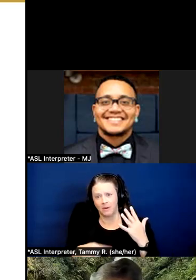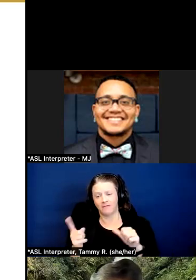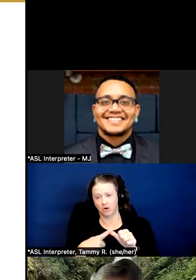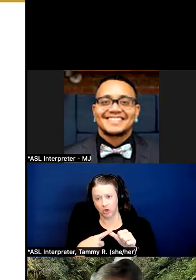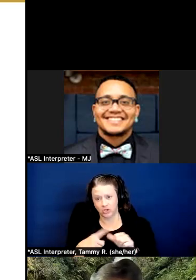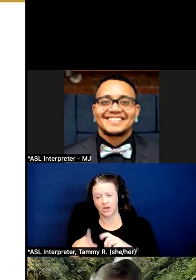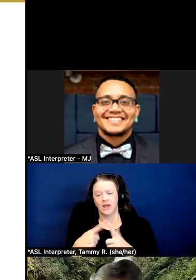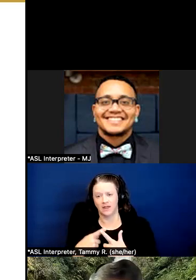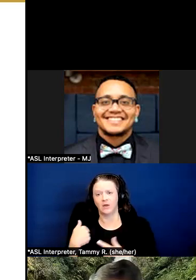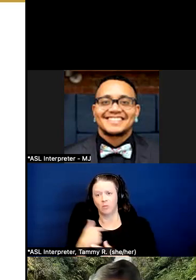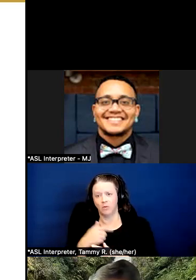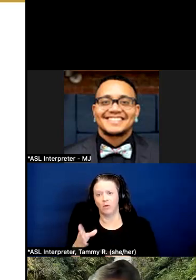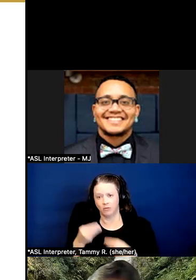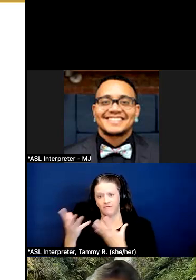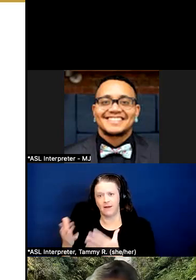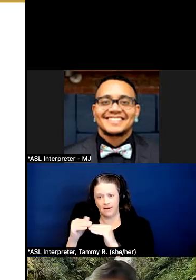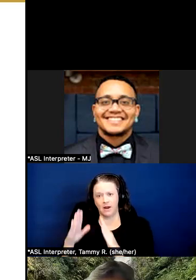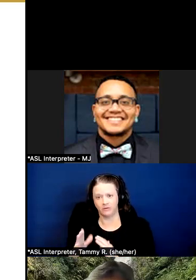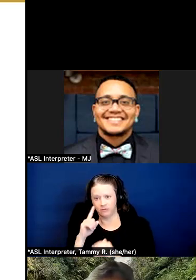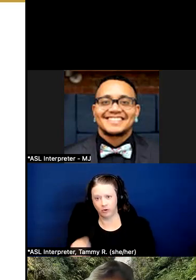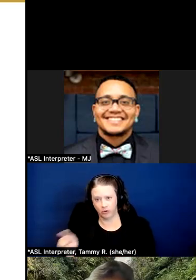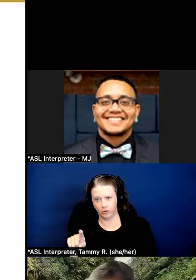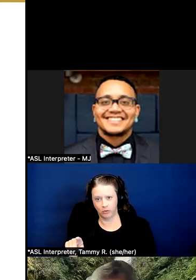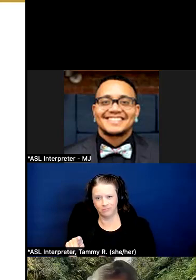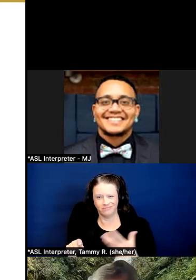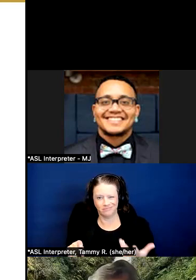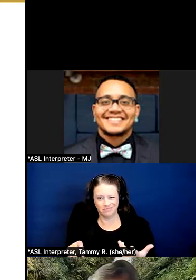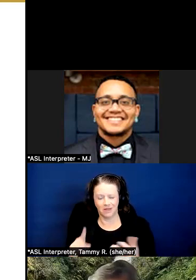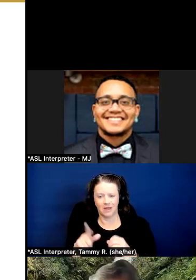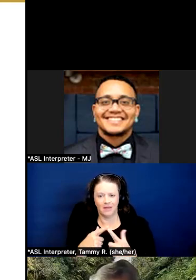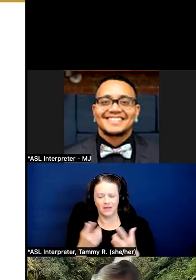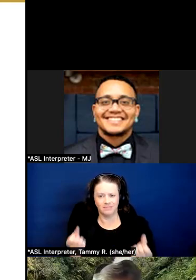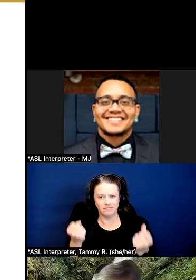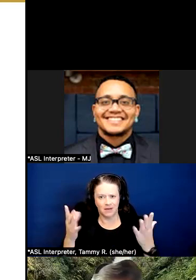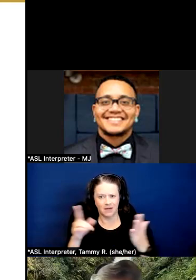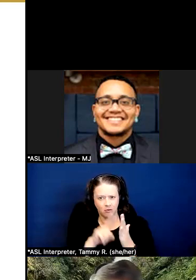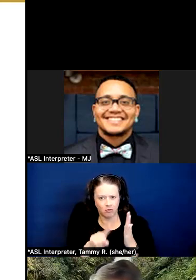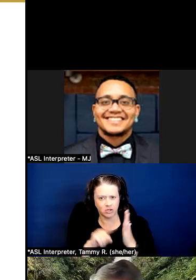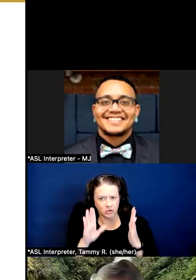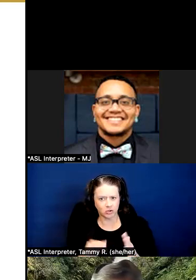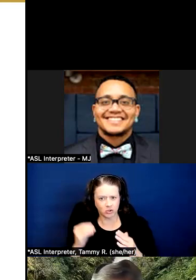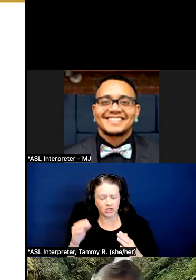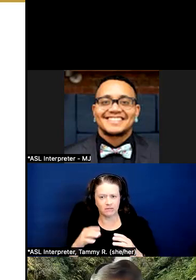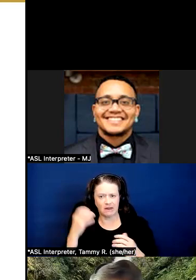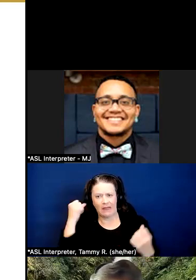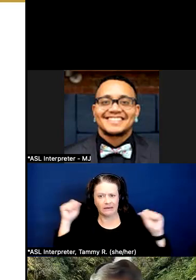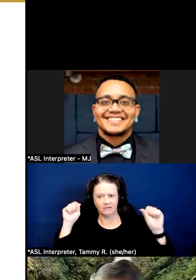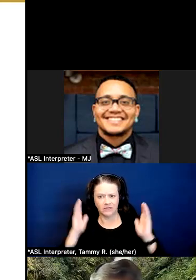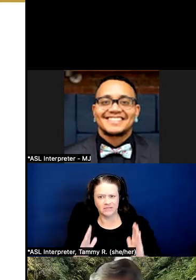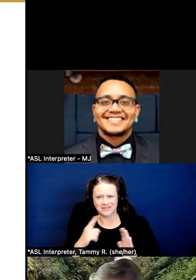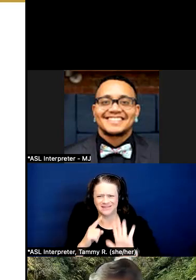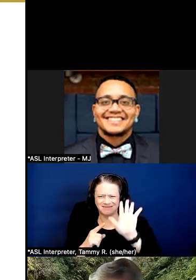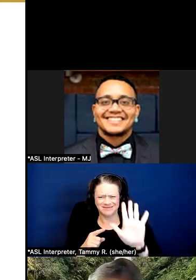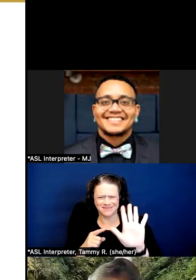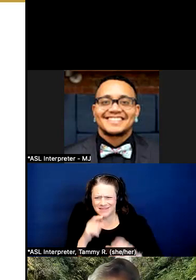get housing. And then a number of researchers and activists came along and said, this makes